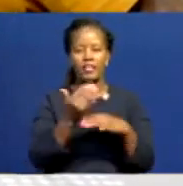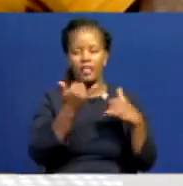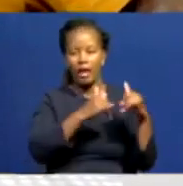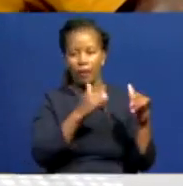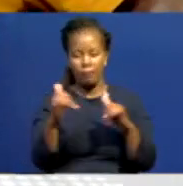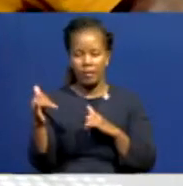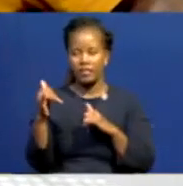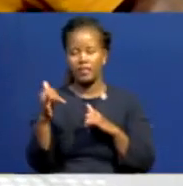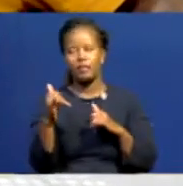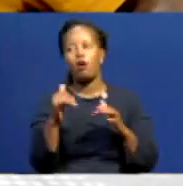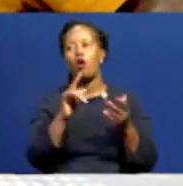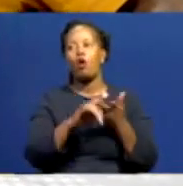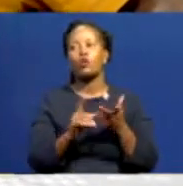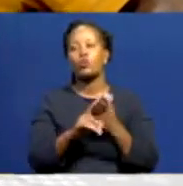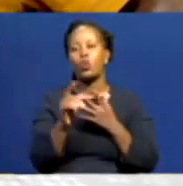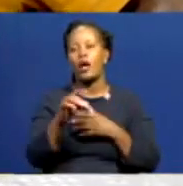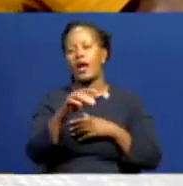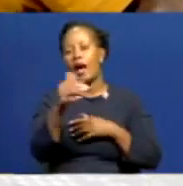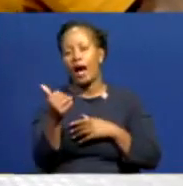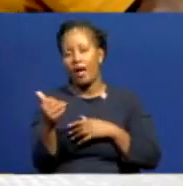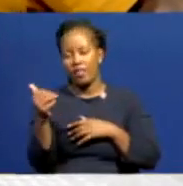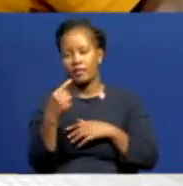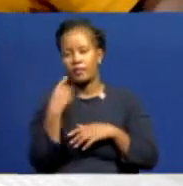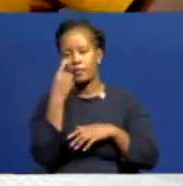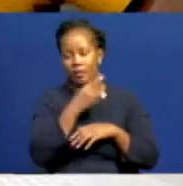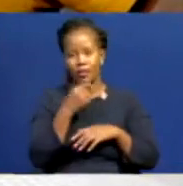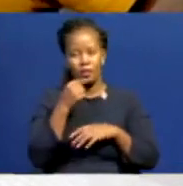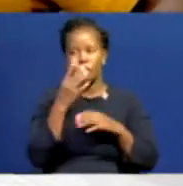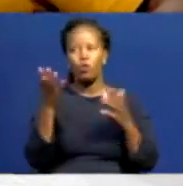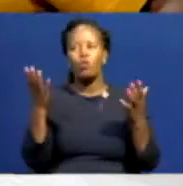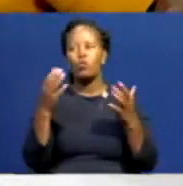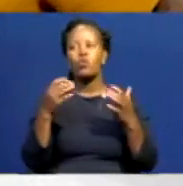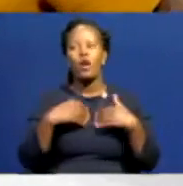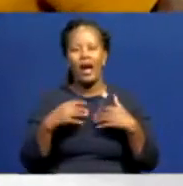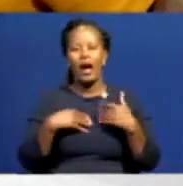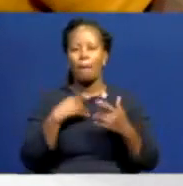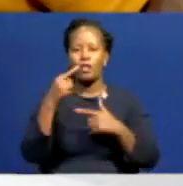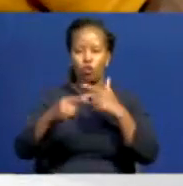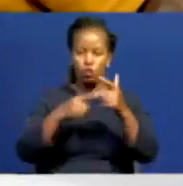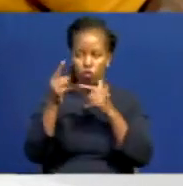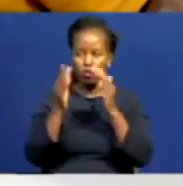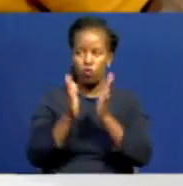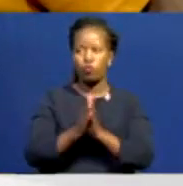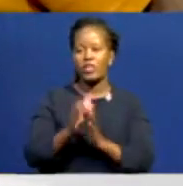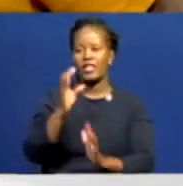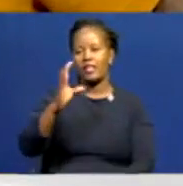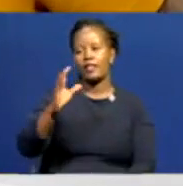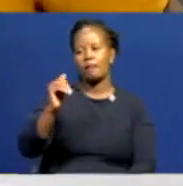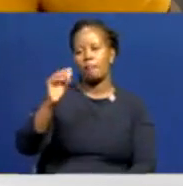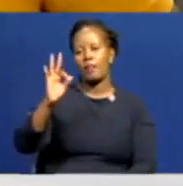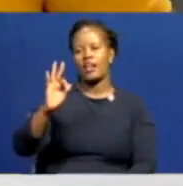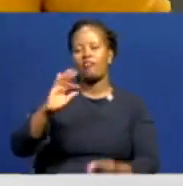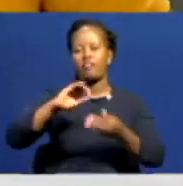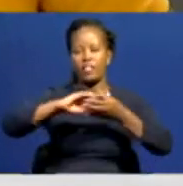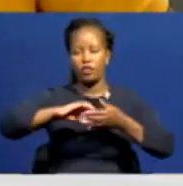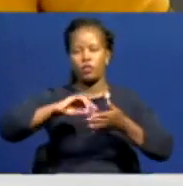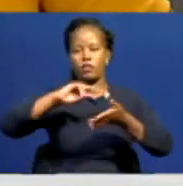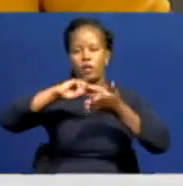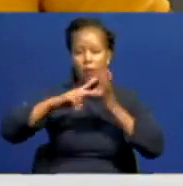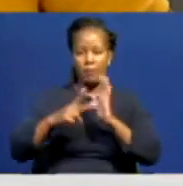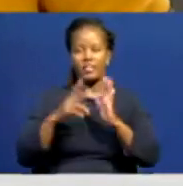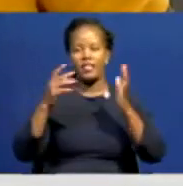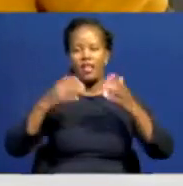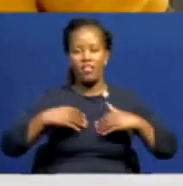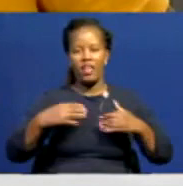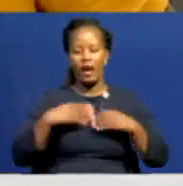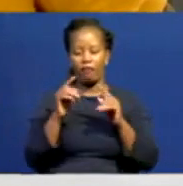de Luanda, and of course they played in the CAF Champions League, CAF Confederations Cup. This means that they're bringing a squad